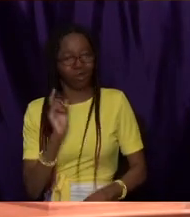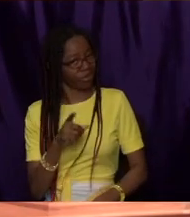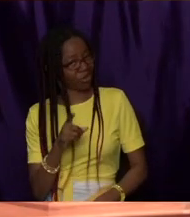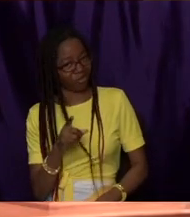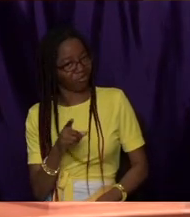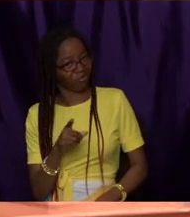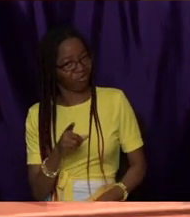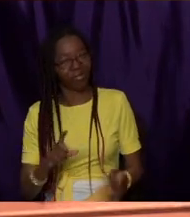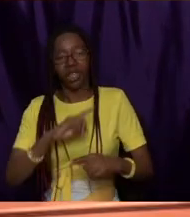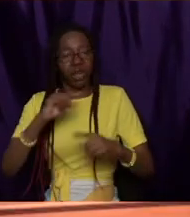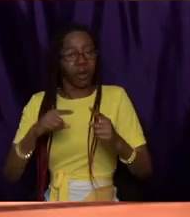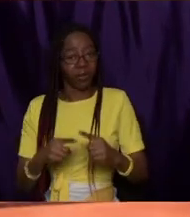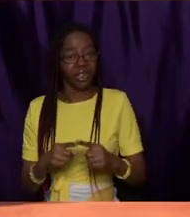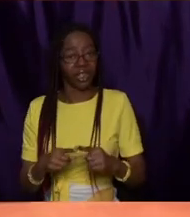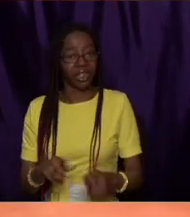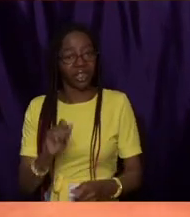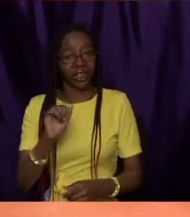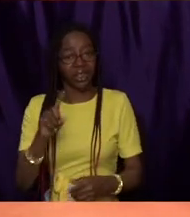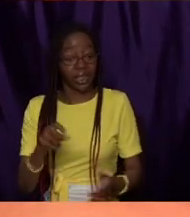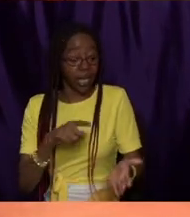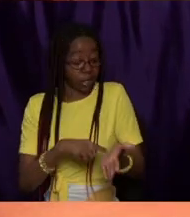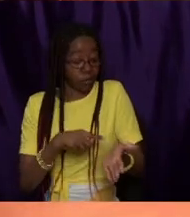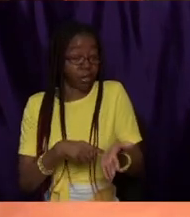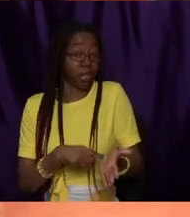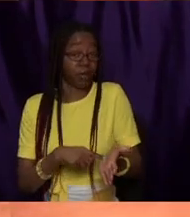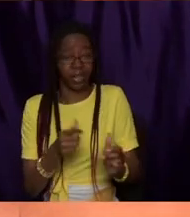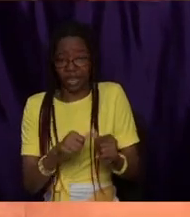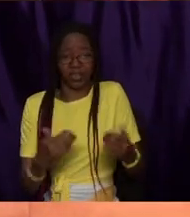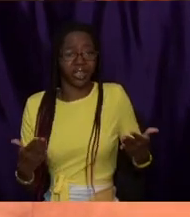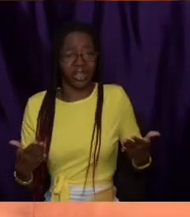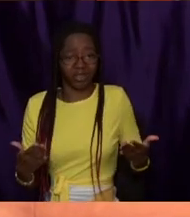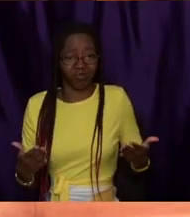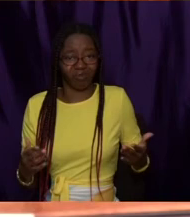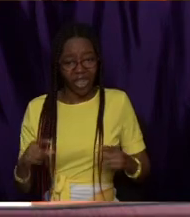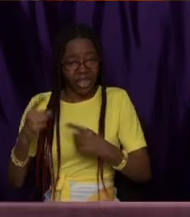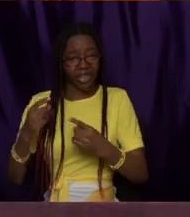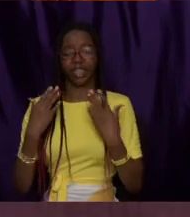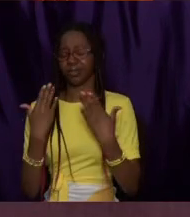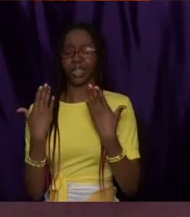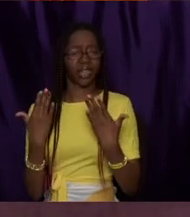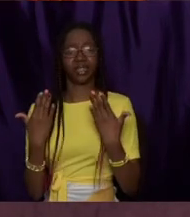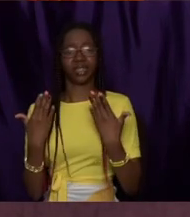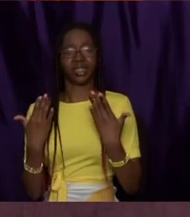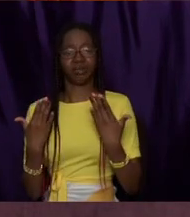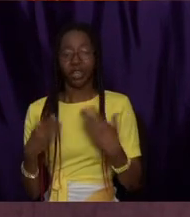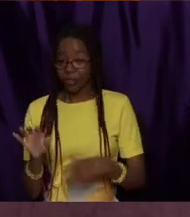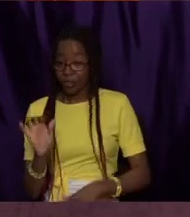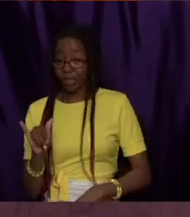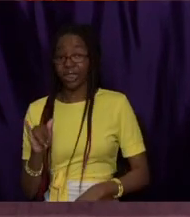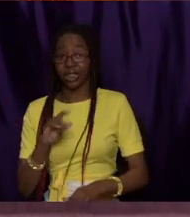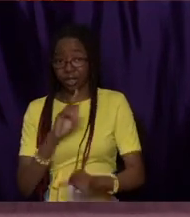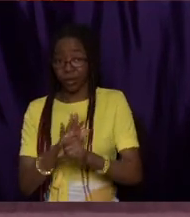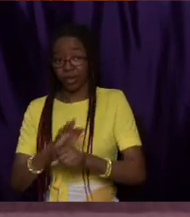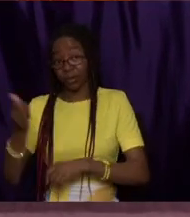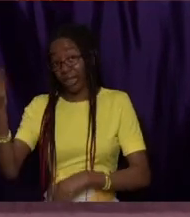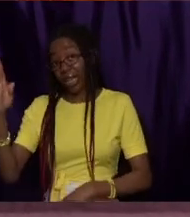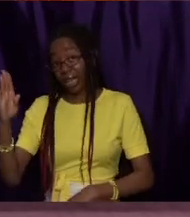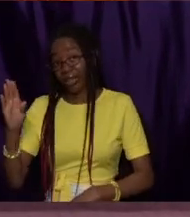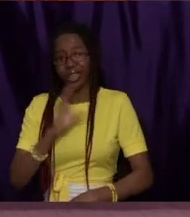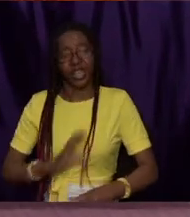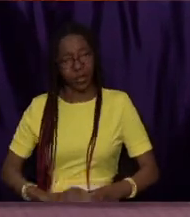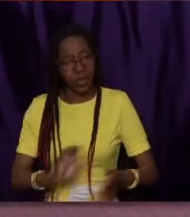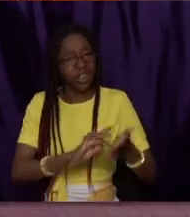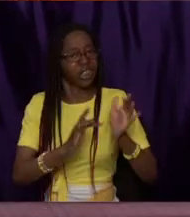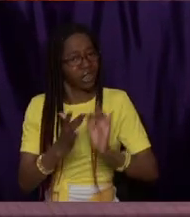you. When you get the tax bill, in everything, give thanks, for this is the will of God in